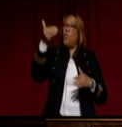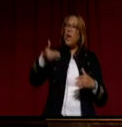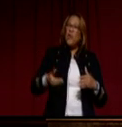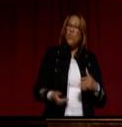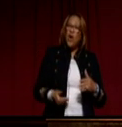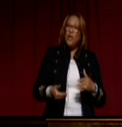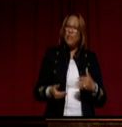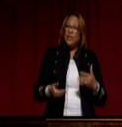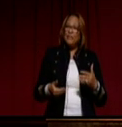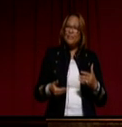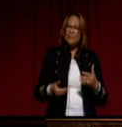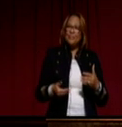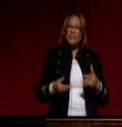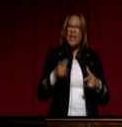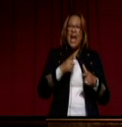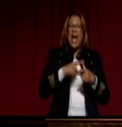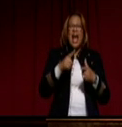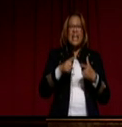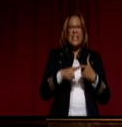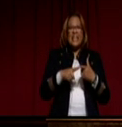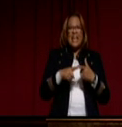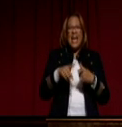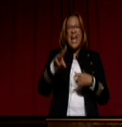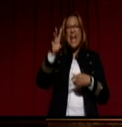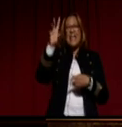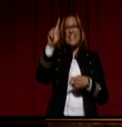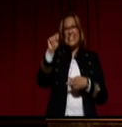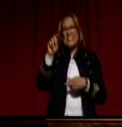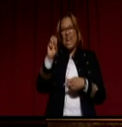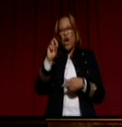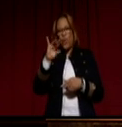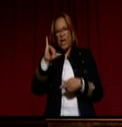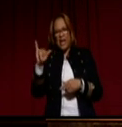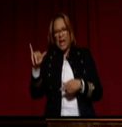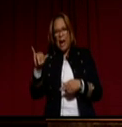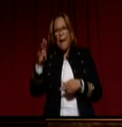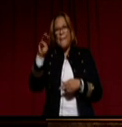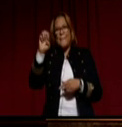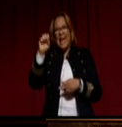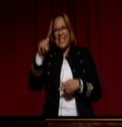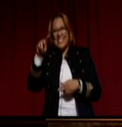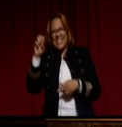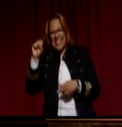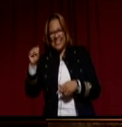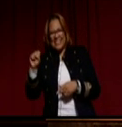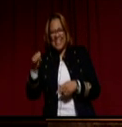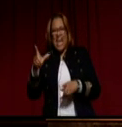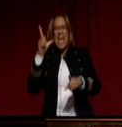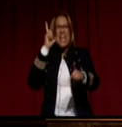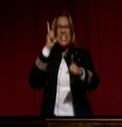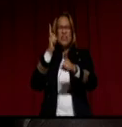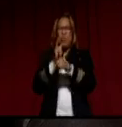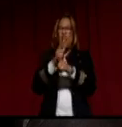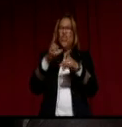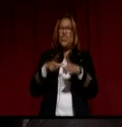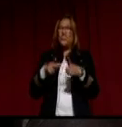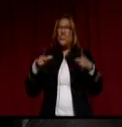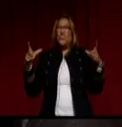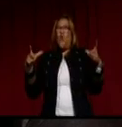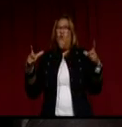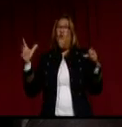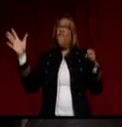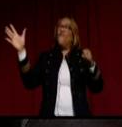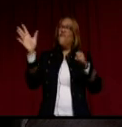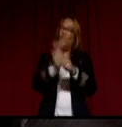glad to have you here. And then we have Dr. Terry Mason back with us tonight. This brother is so full of